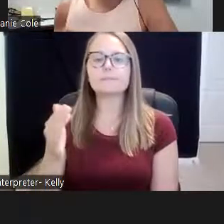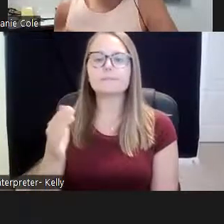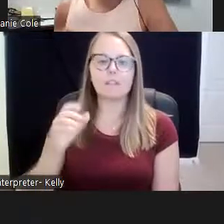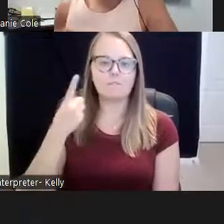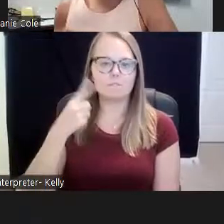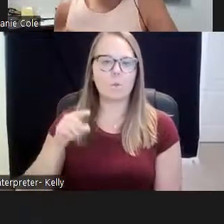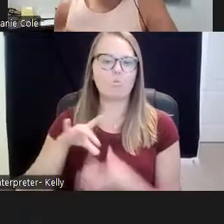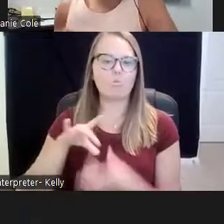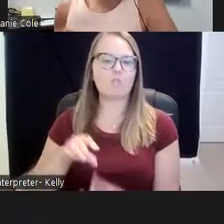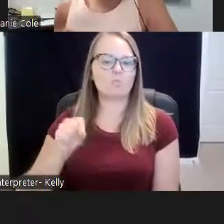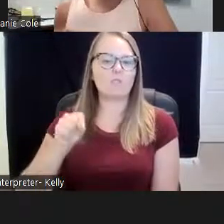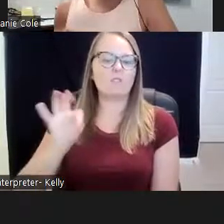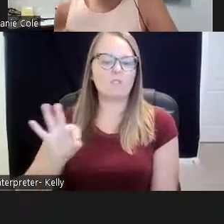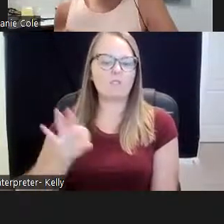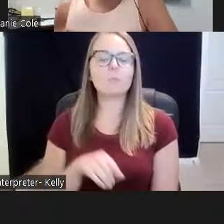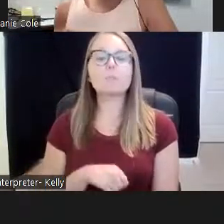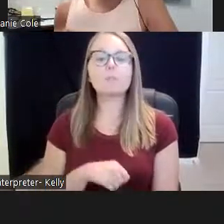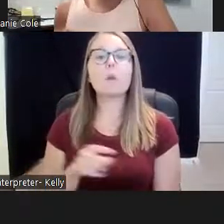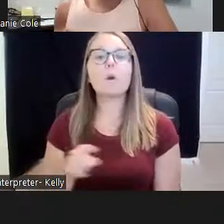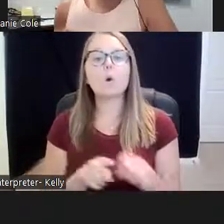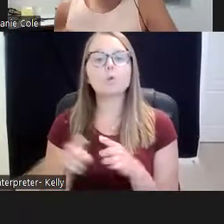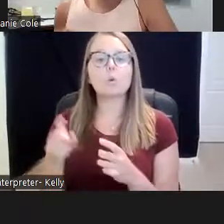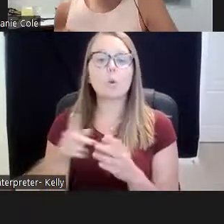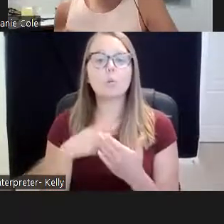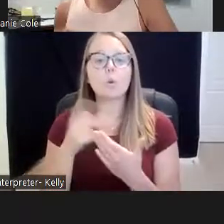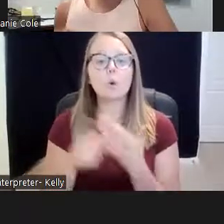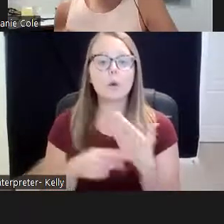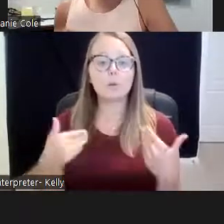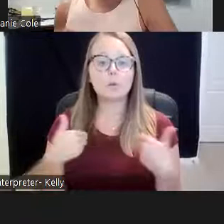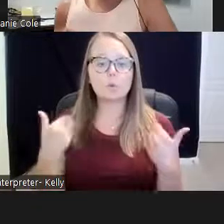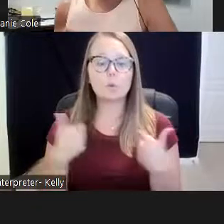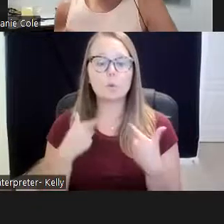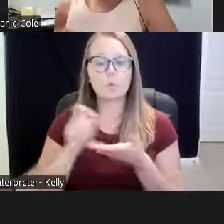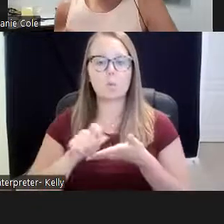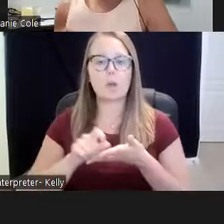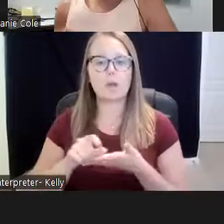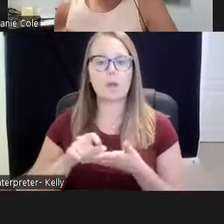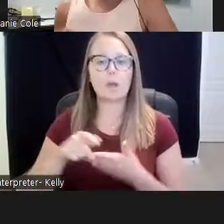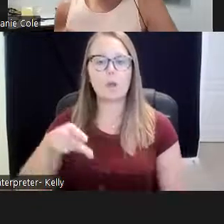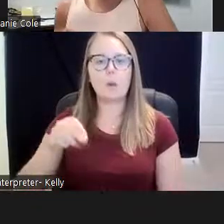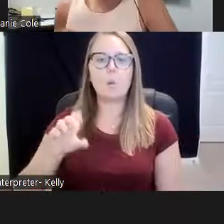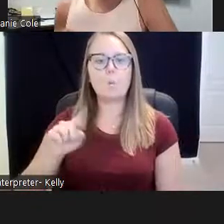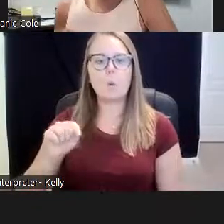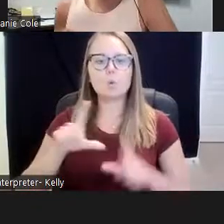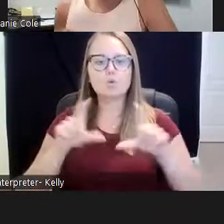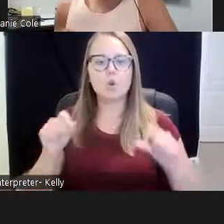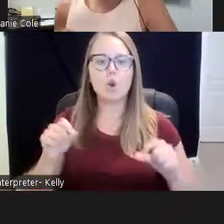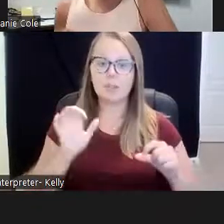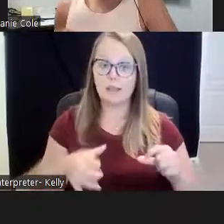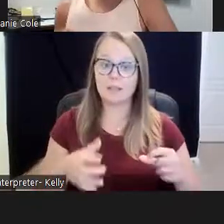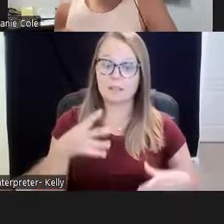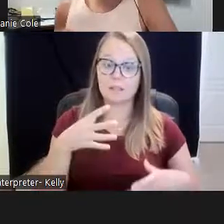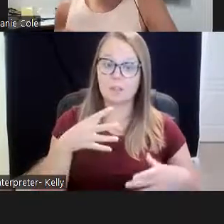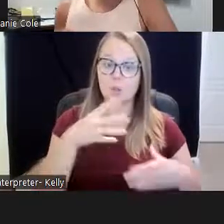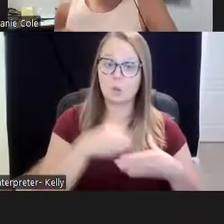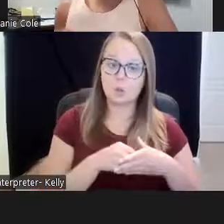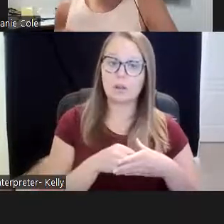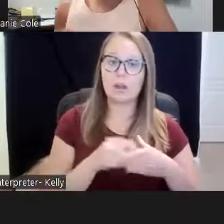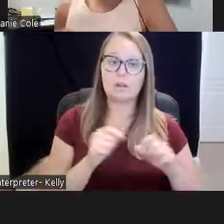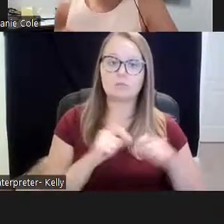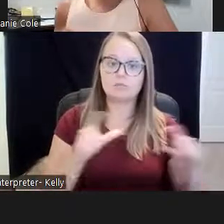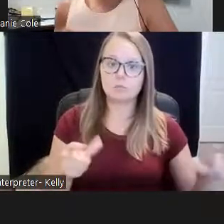Francisco. There's also a program where youth write postcards, which are included and delivered with home-delivered